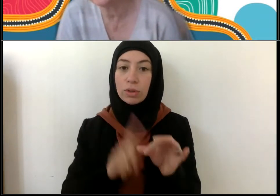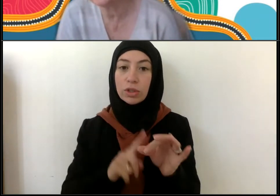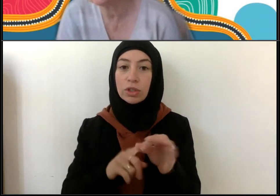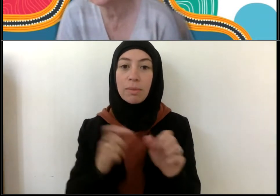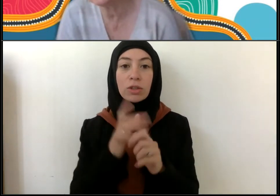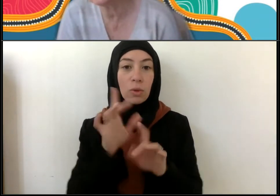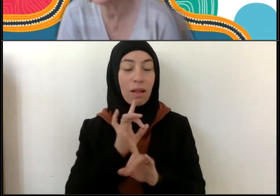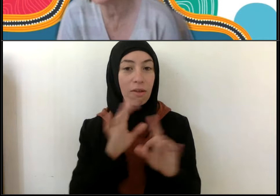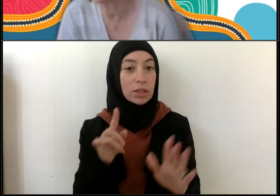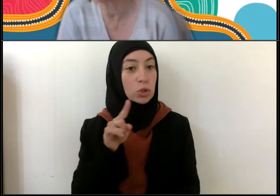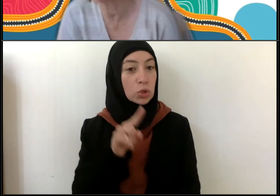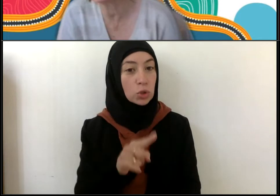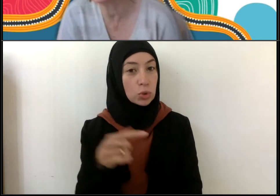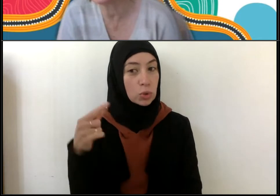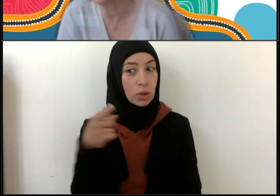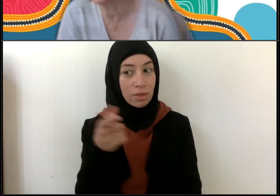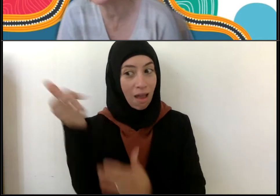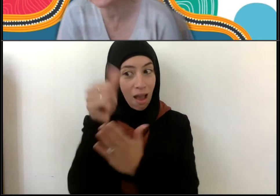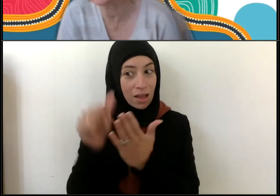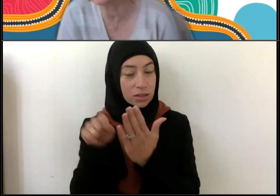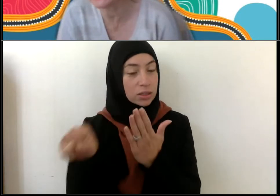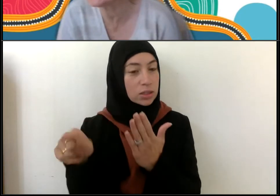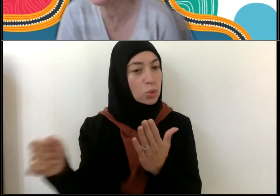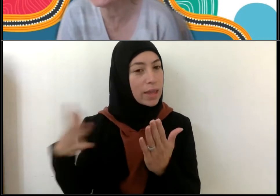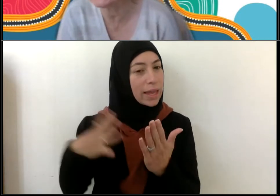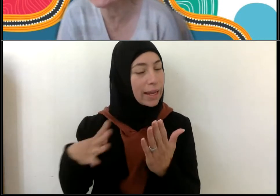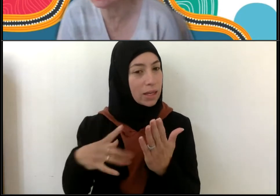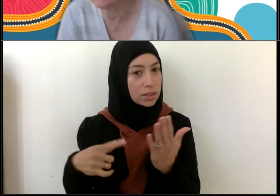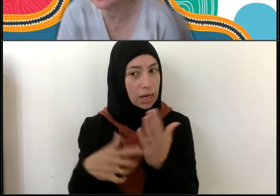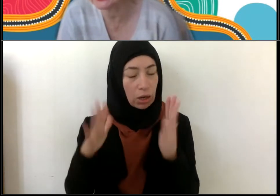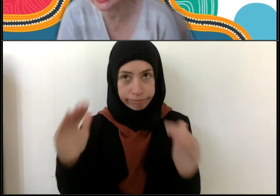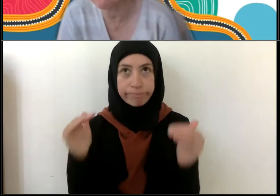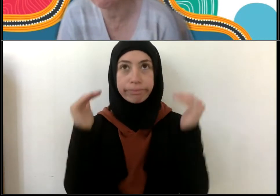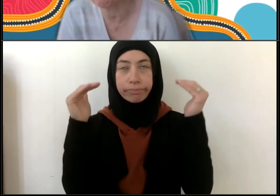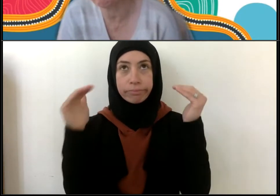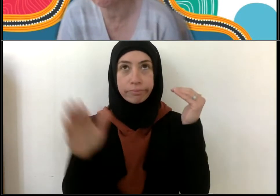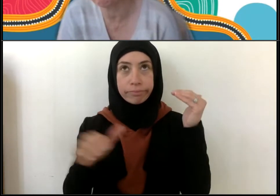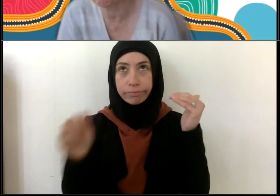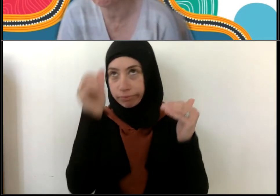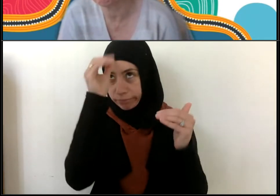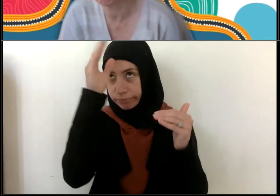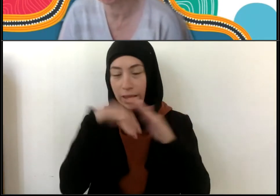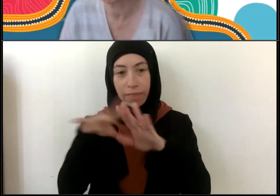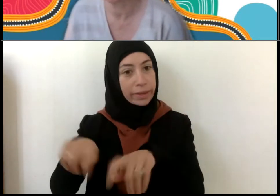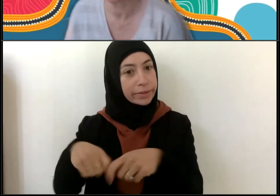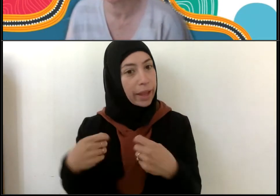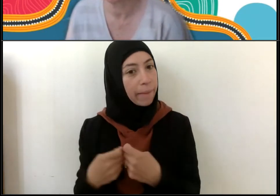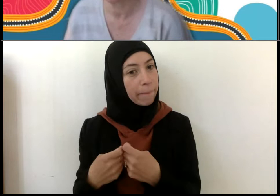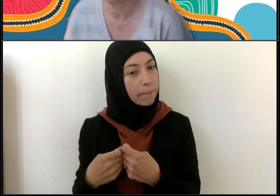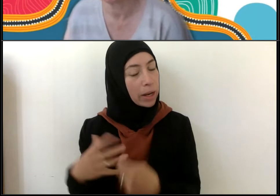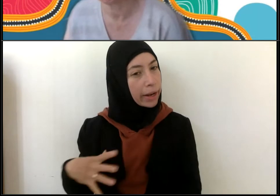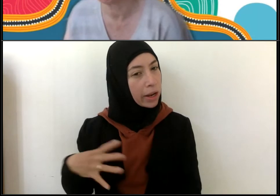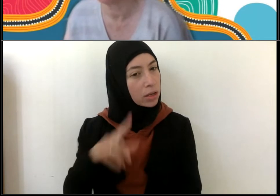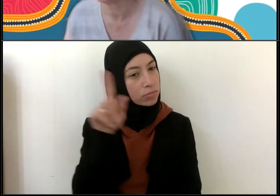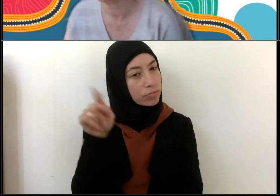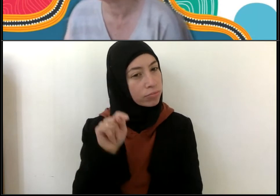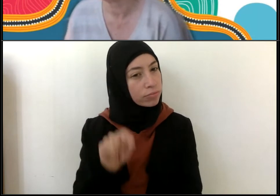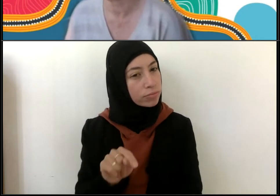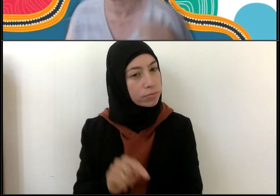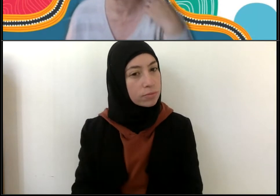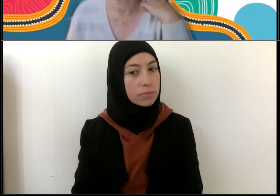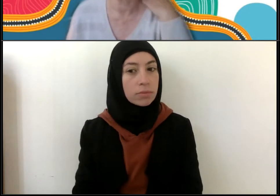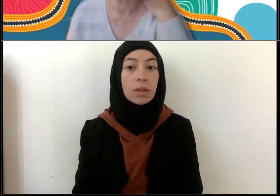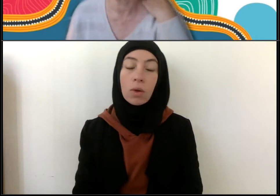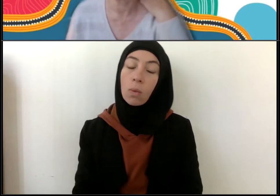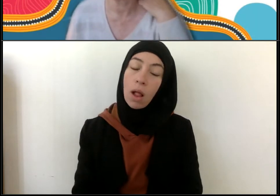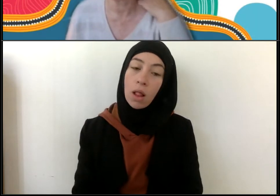do the artists need that level of technical expertise on their team? Well, we would recommend that for the